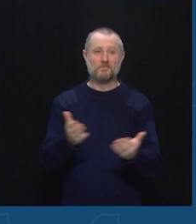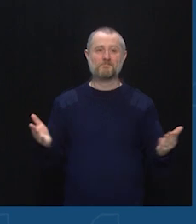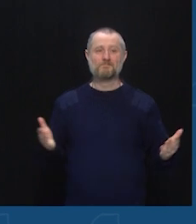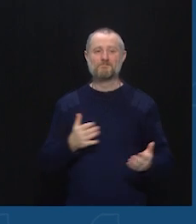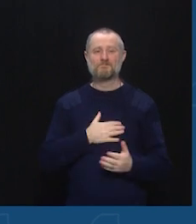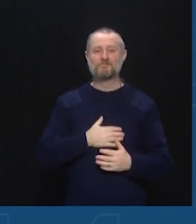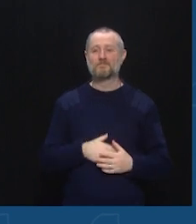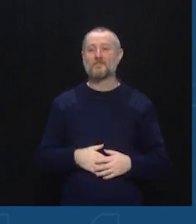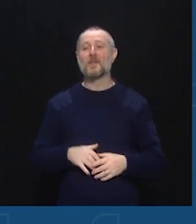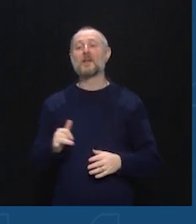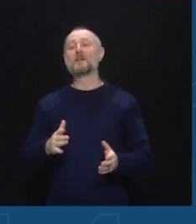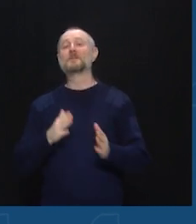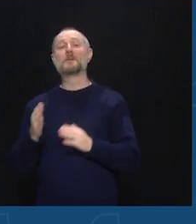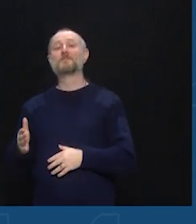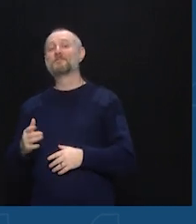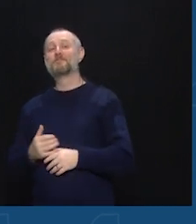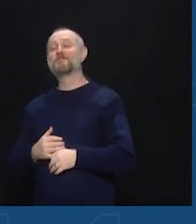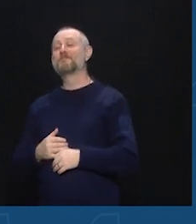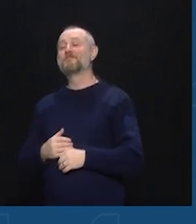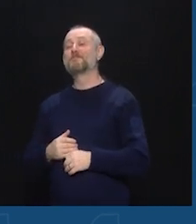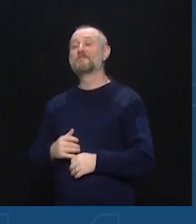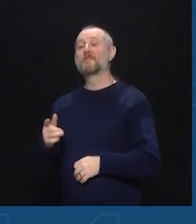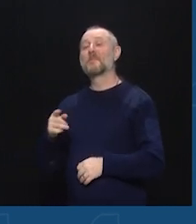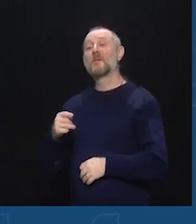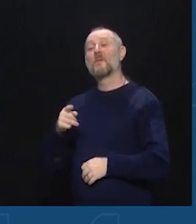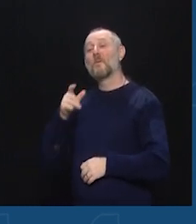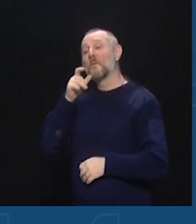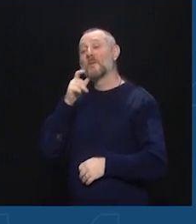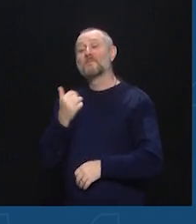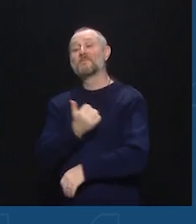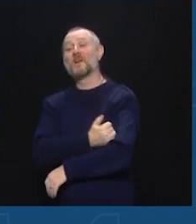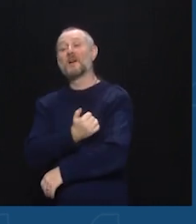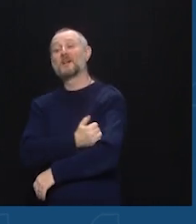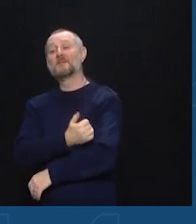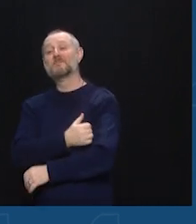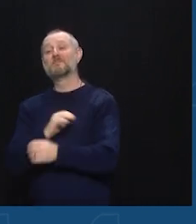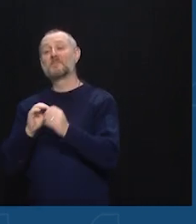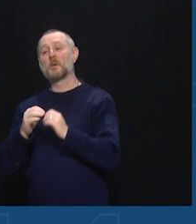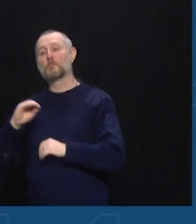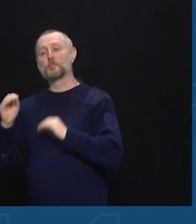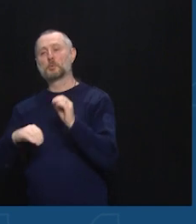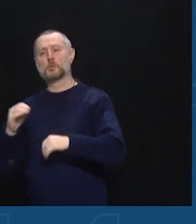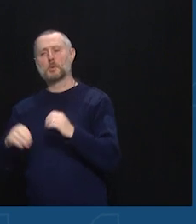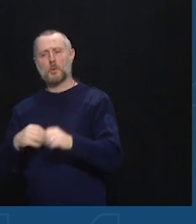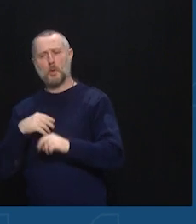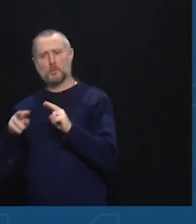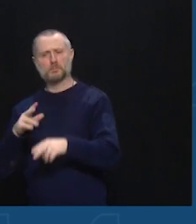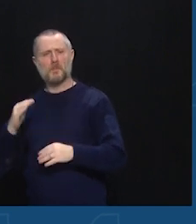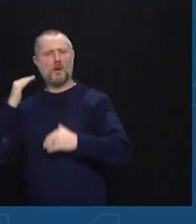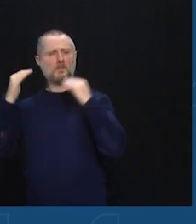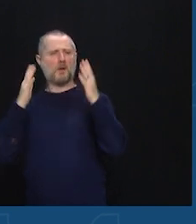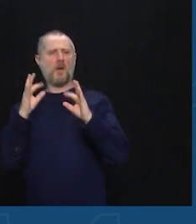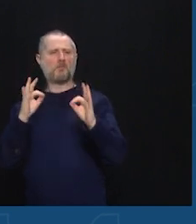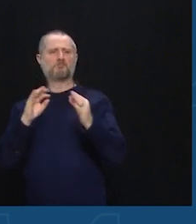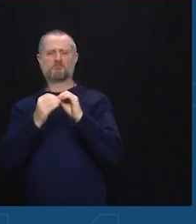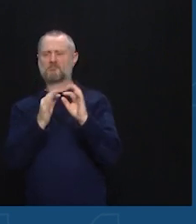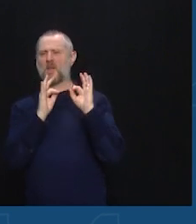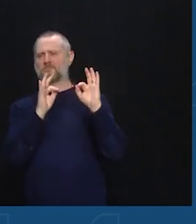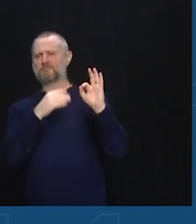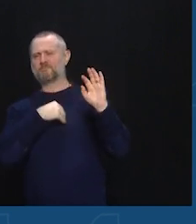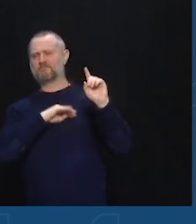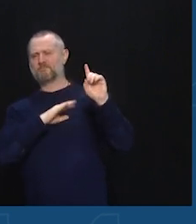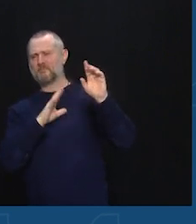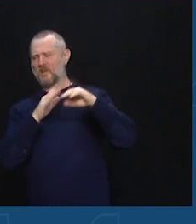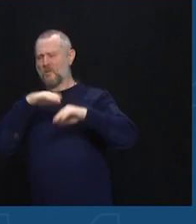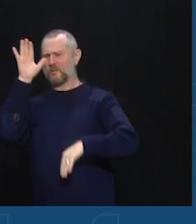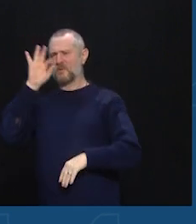Another milestone, I'm watching the vaccination rates, and adults have done great. They really have over 95%,